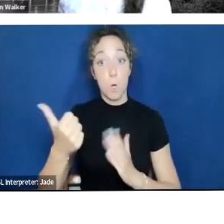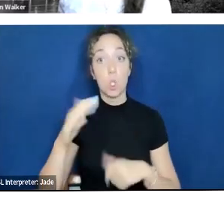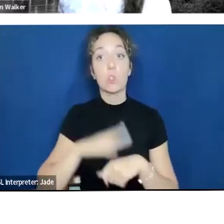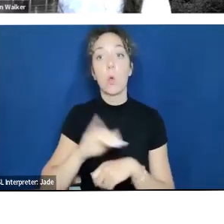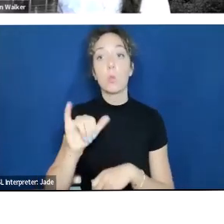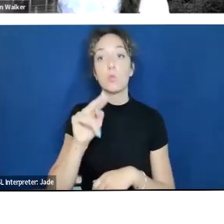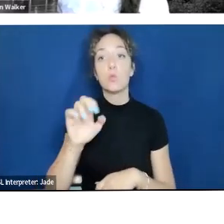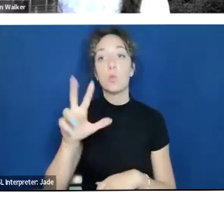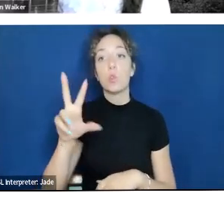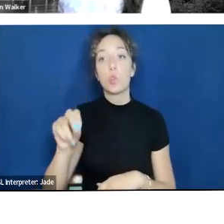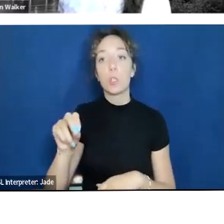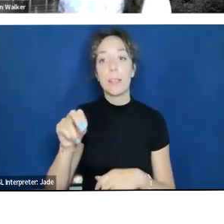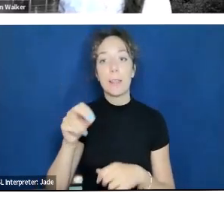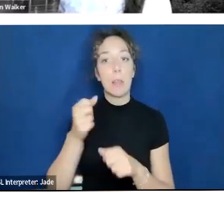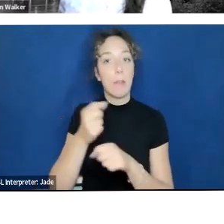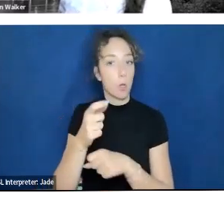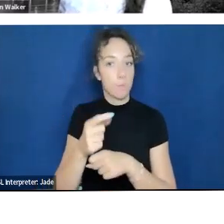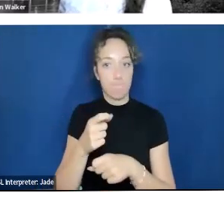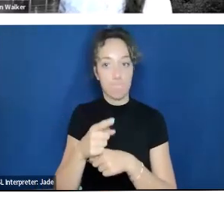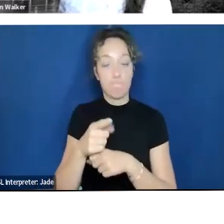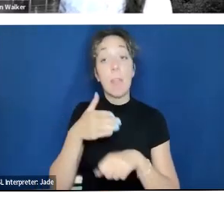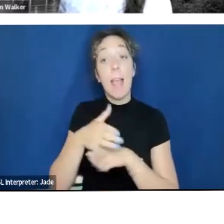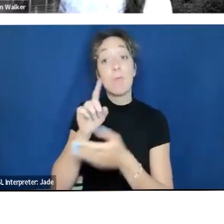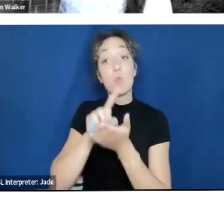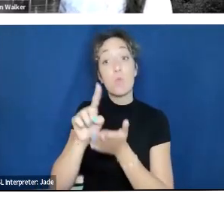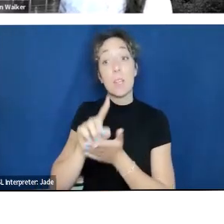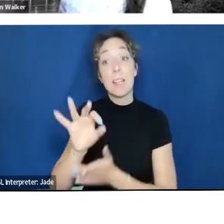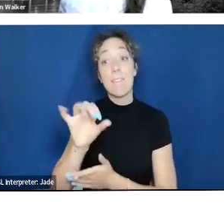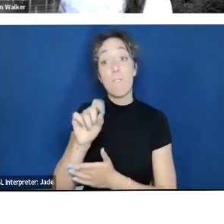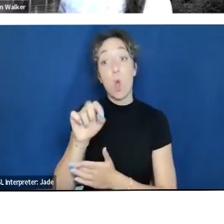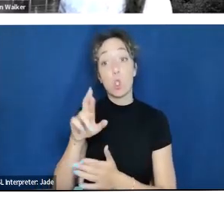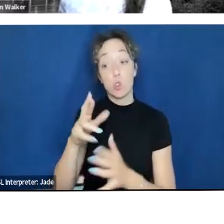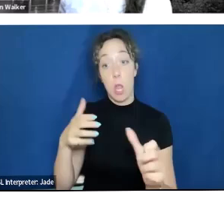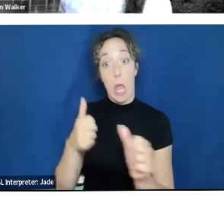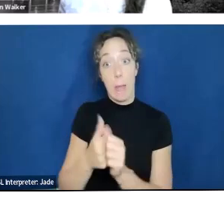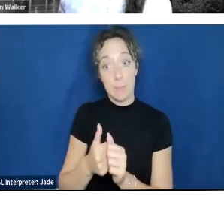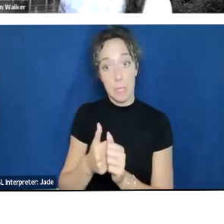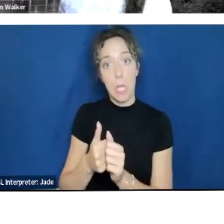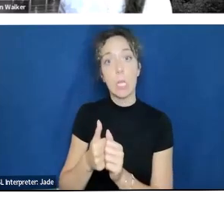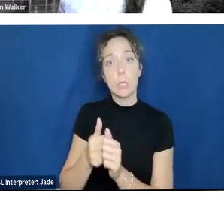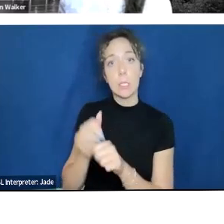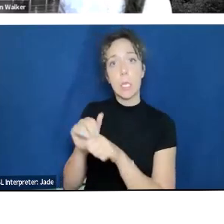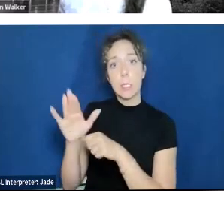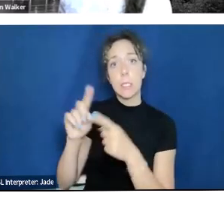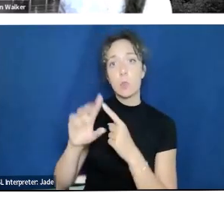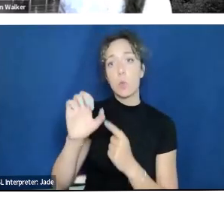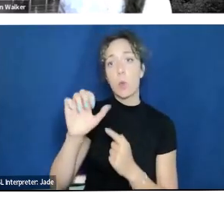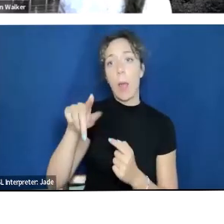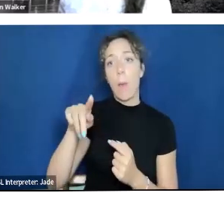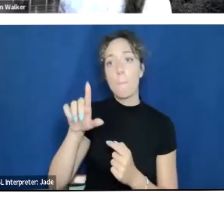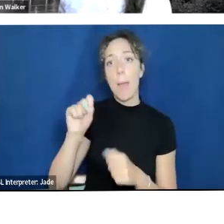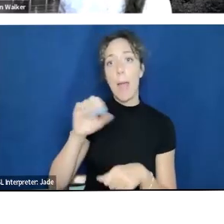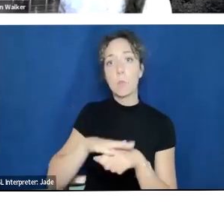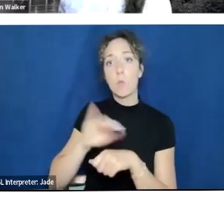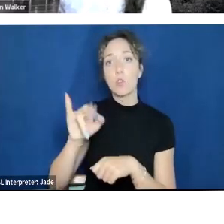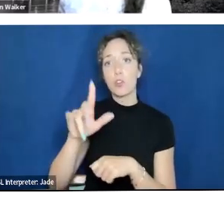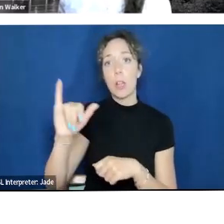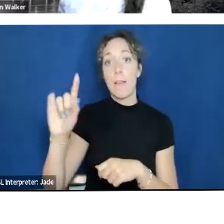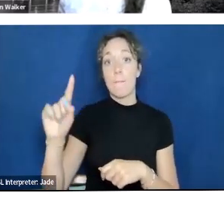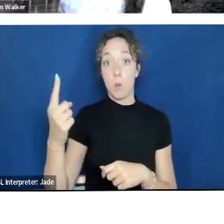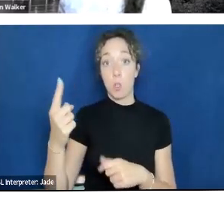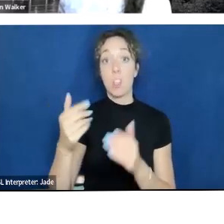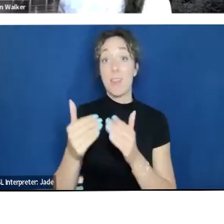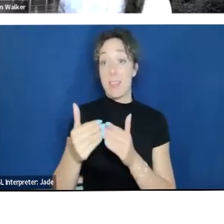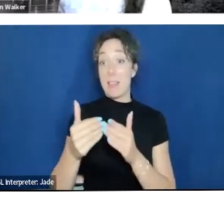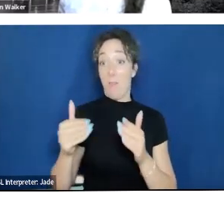year. After weekly foster updates that are made to CALPADS on July 1st, the former foster youth report